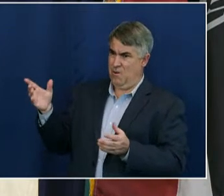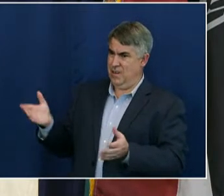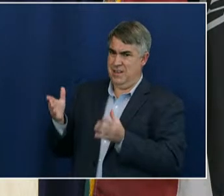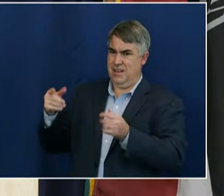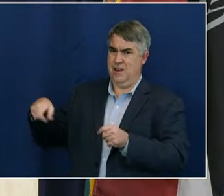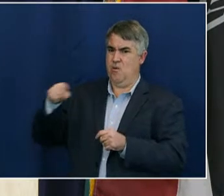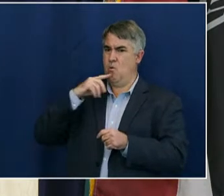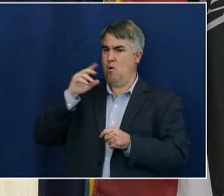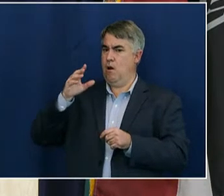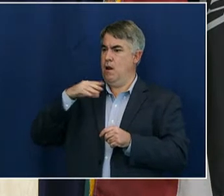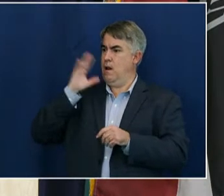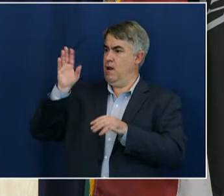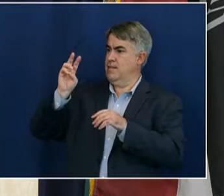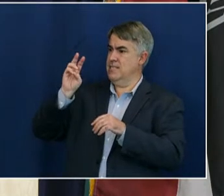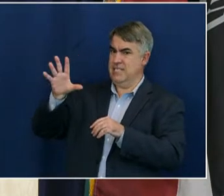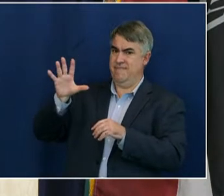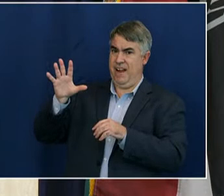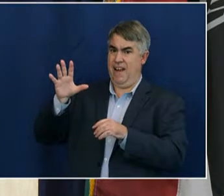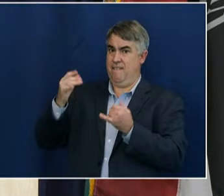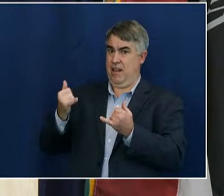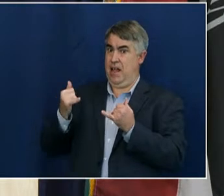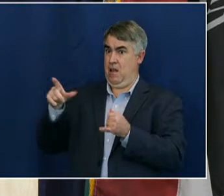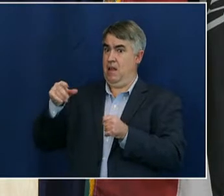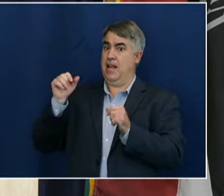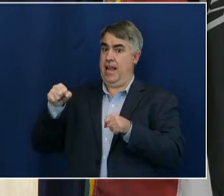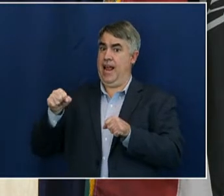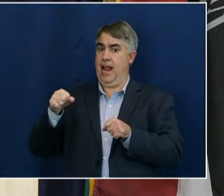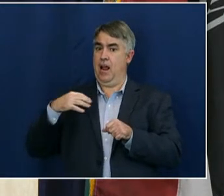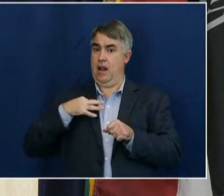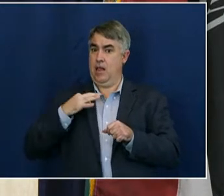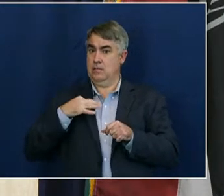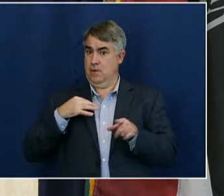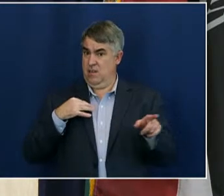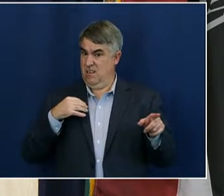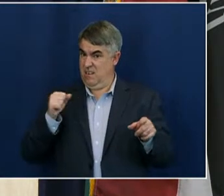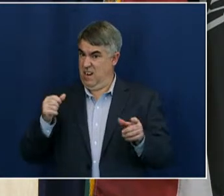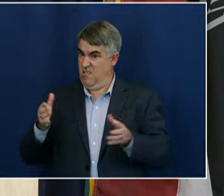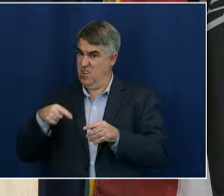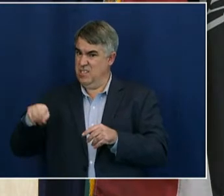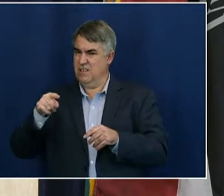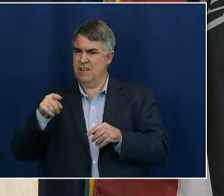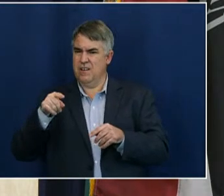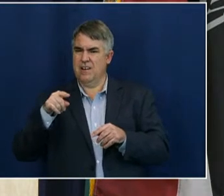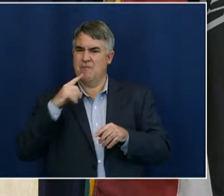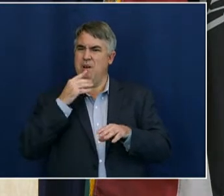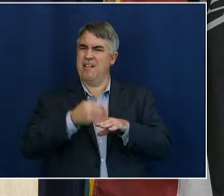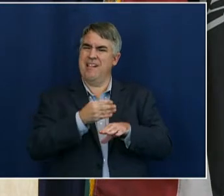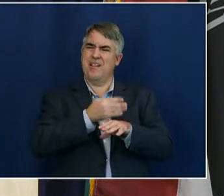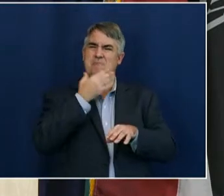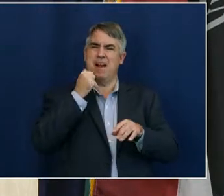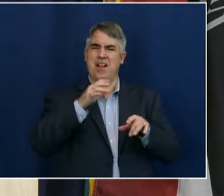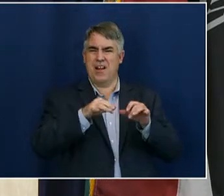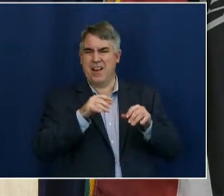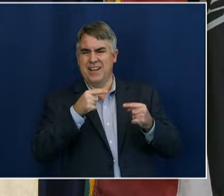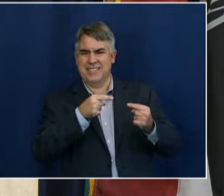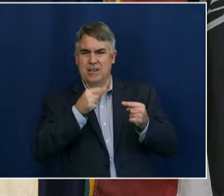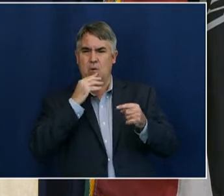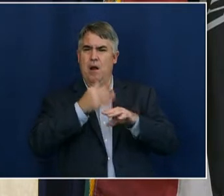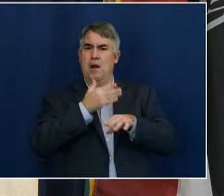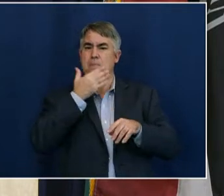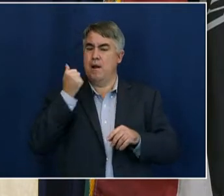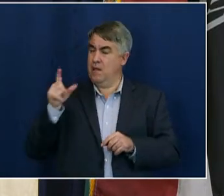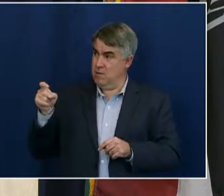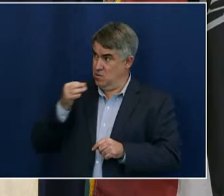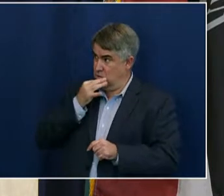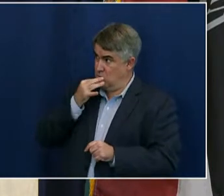65 and over who are now eligible, that the ability to get vaccinated will improve soon? Well, Cliff, the ability to